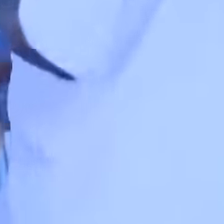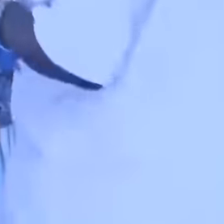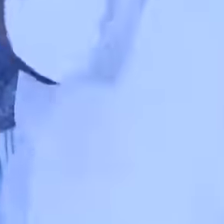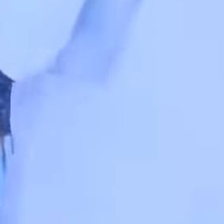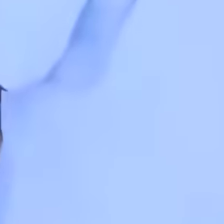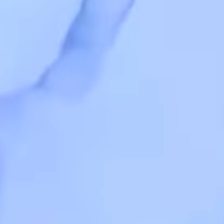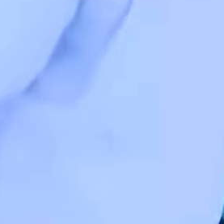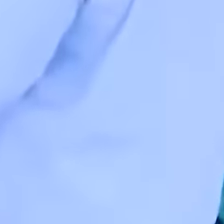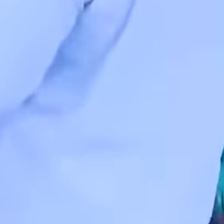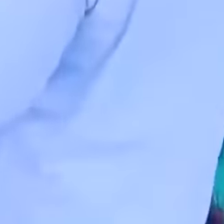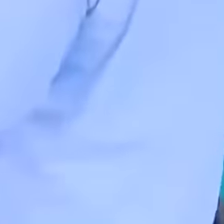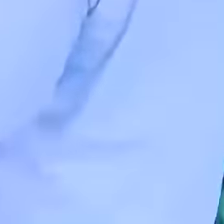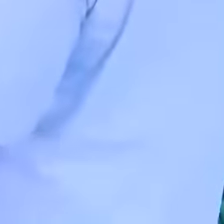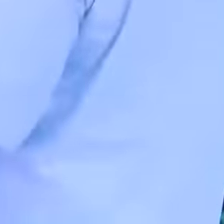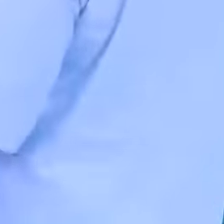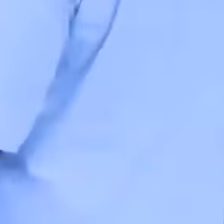wa.